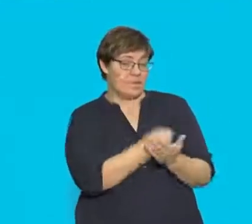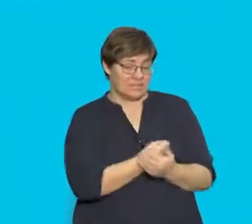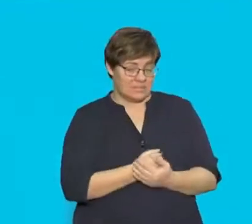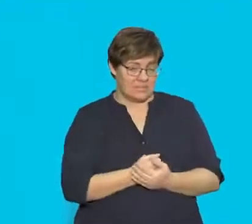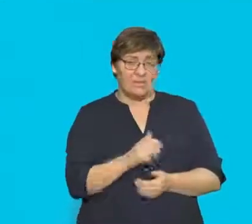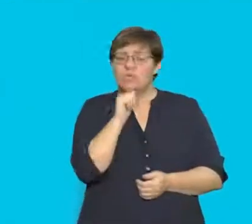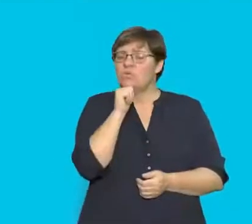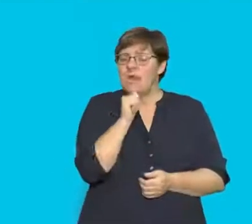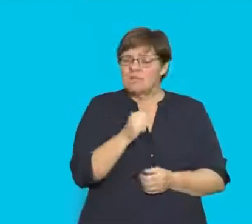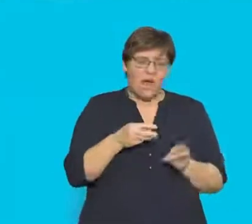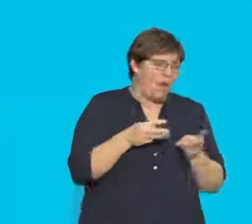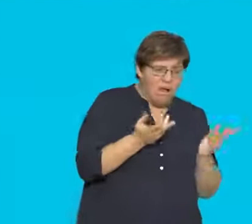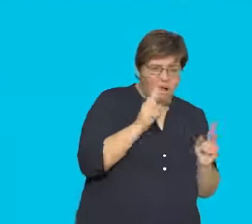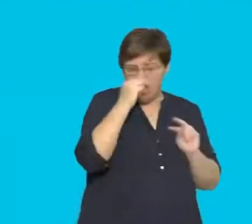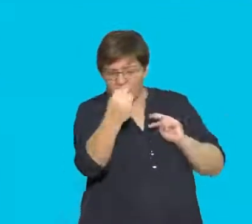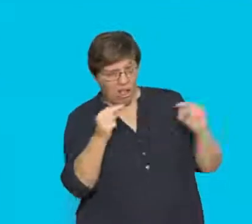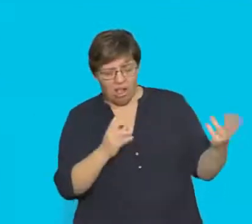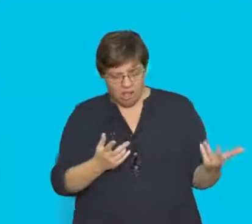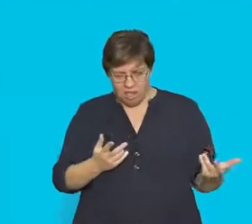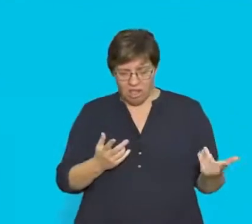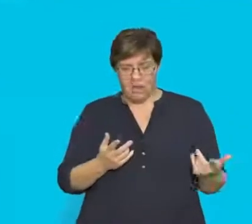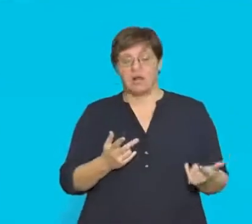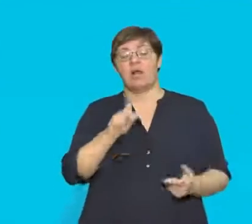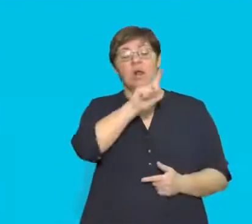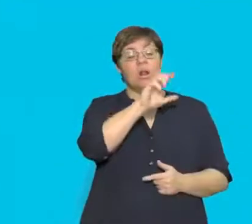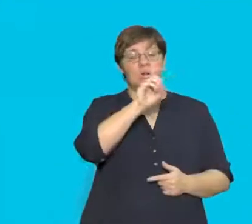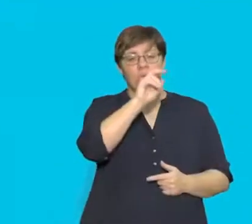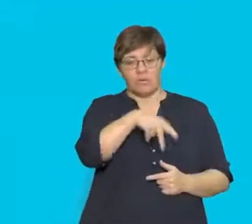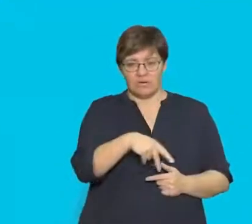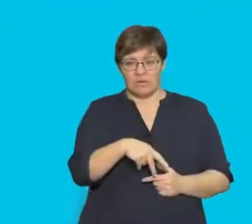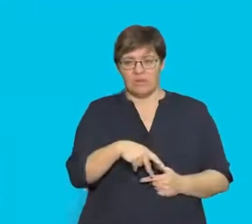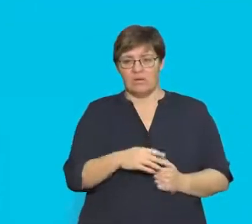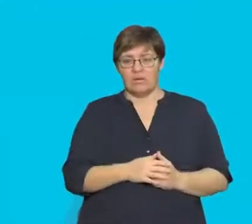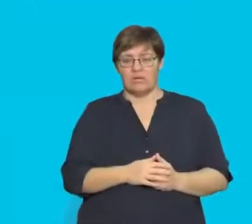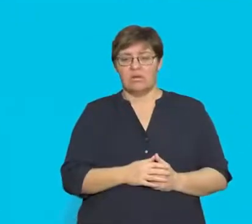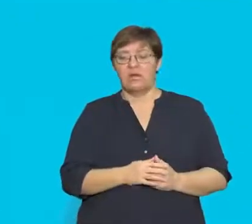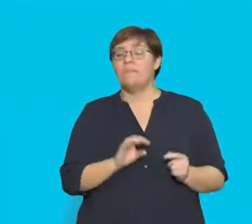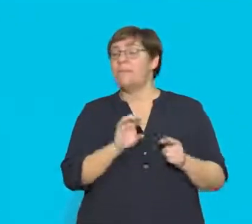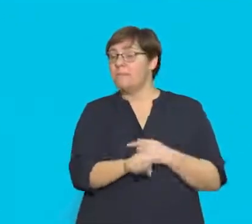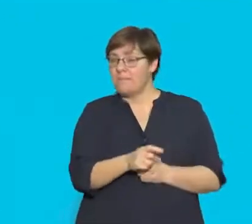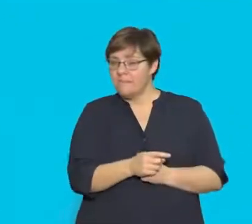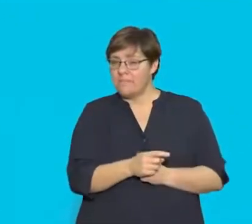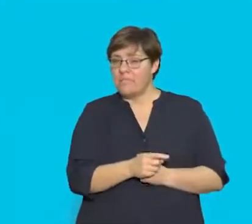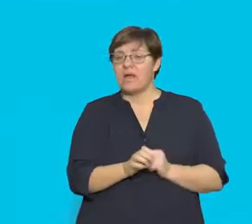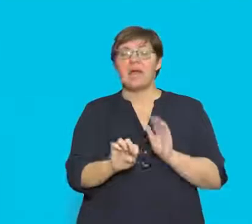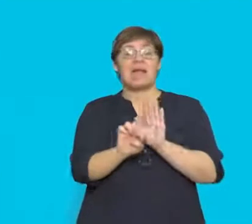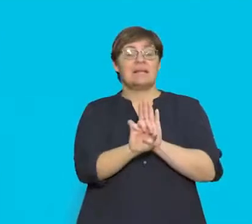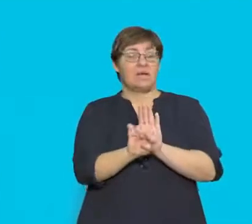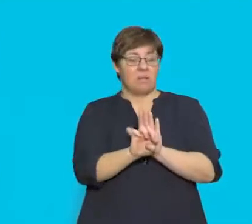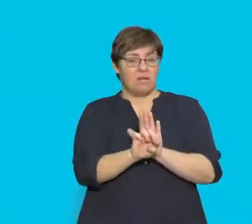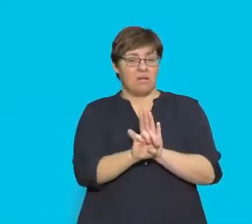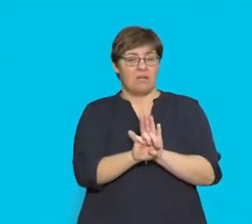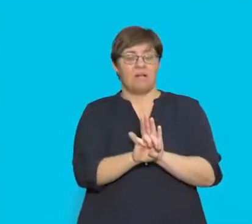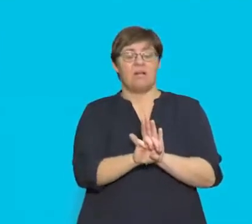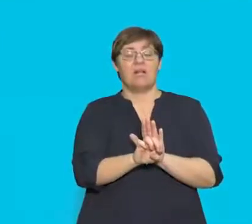That it doesn't matter how many ways we look at this. The loop is, hopefully I've convinced you, an